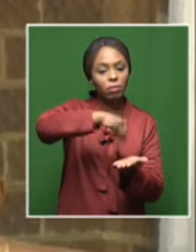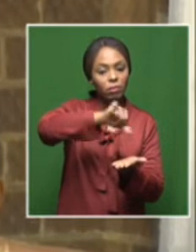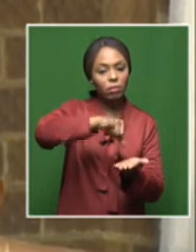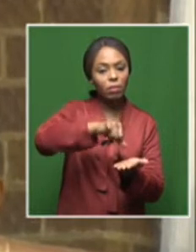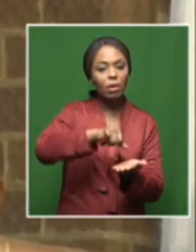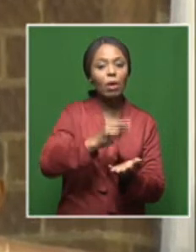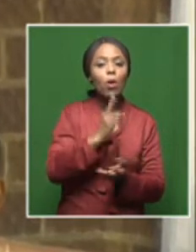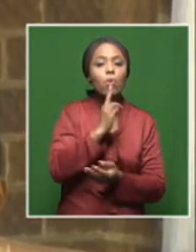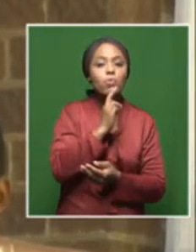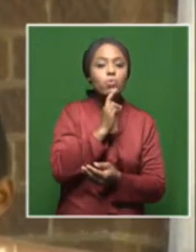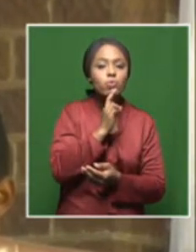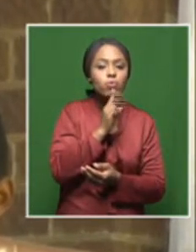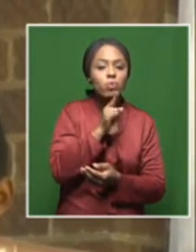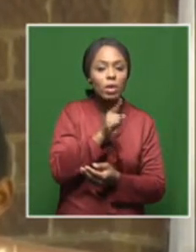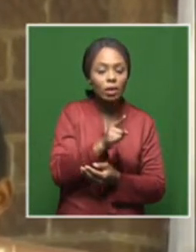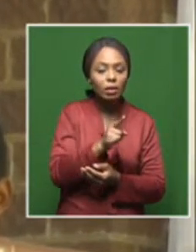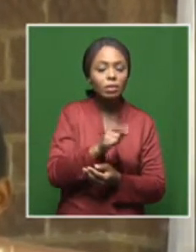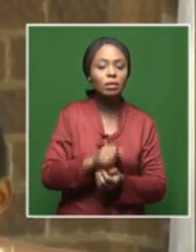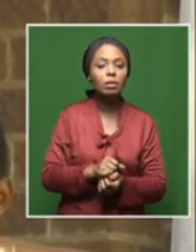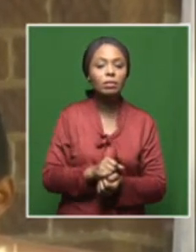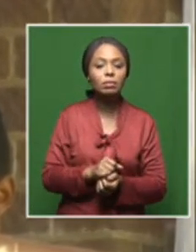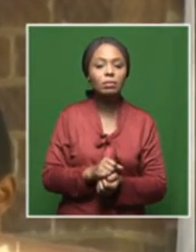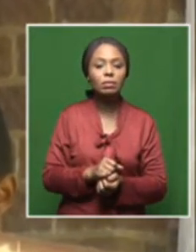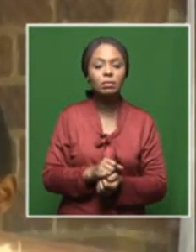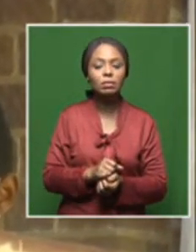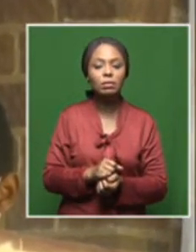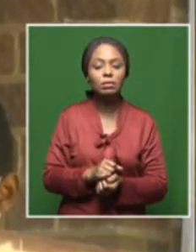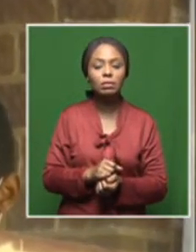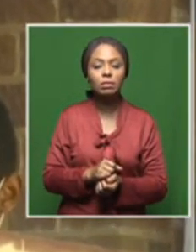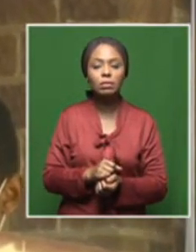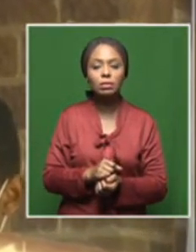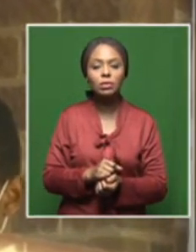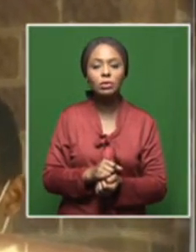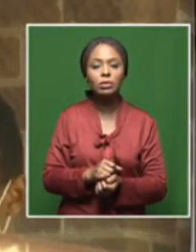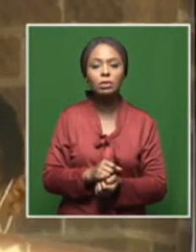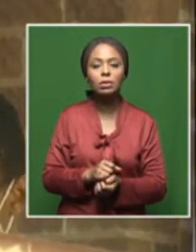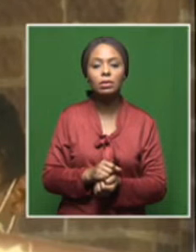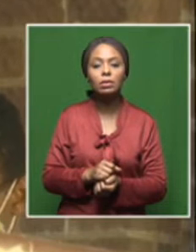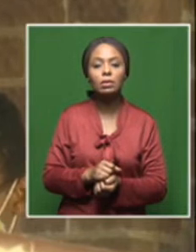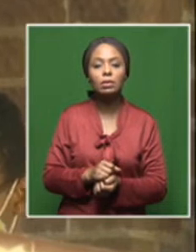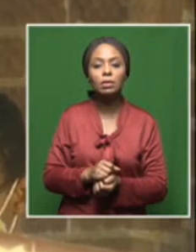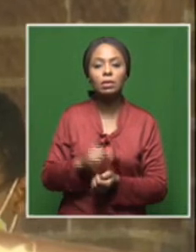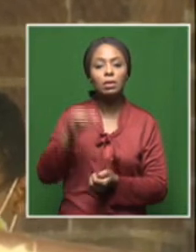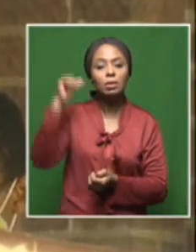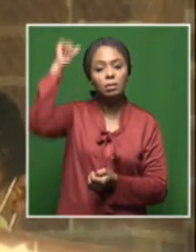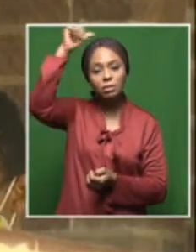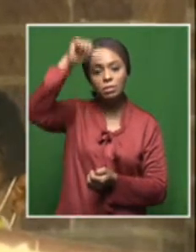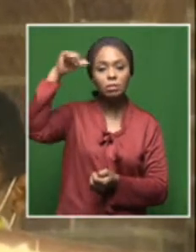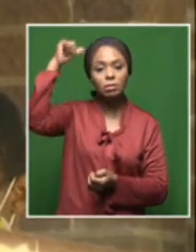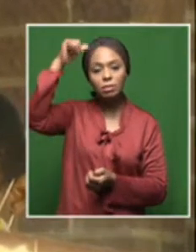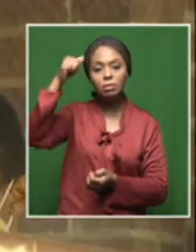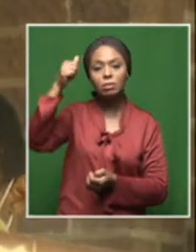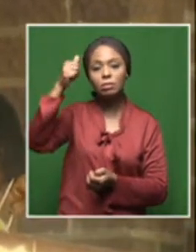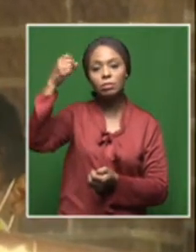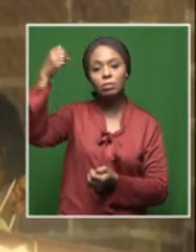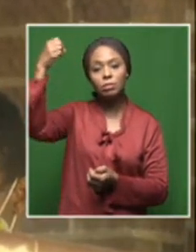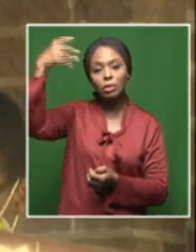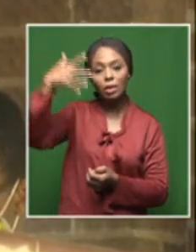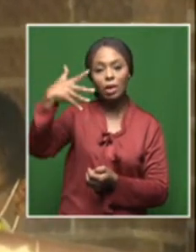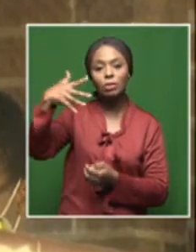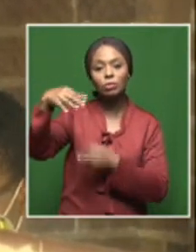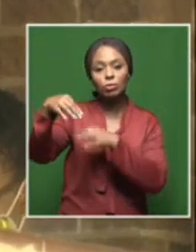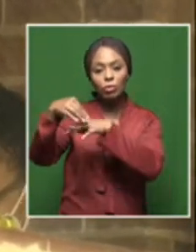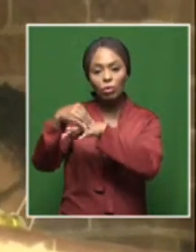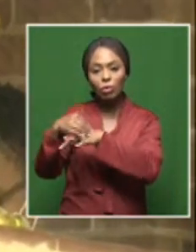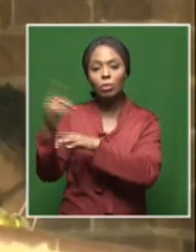The bridegroom was a long time in coming, and they all became drowsy and fell